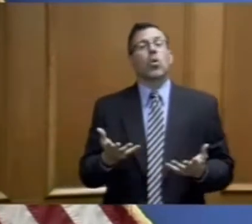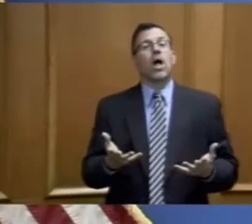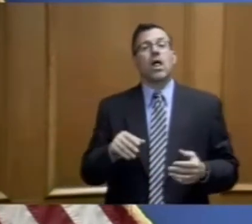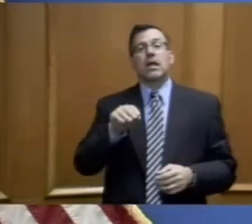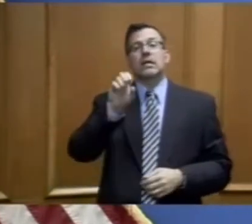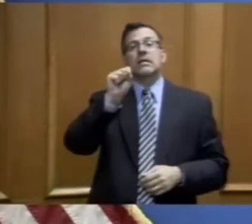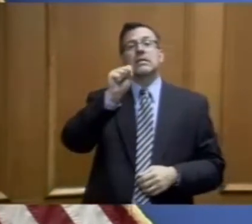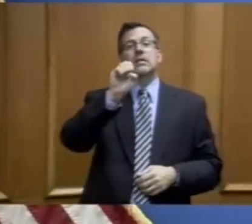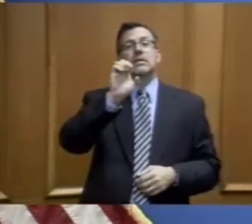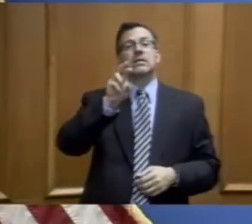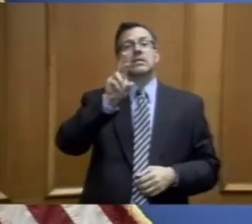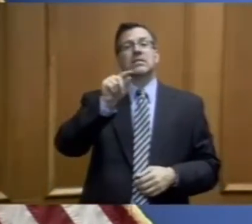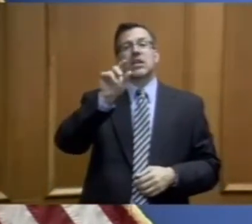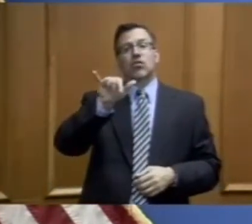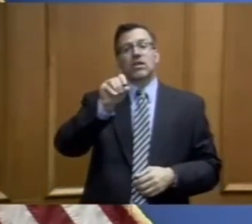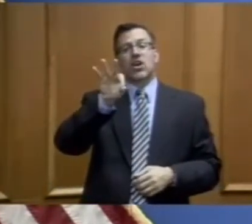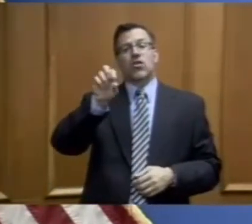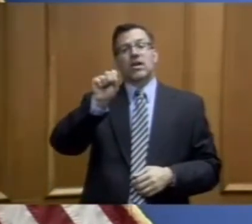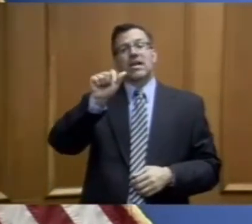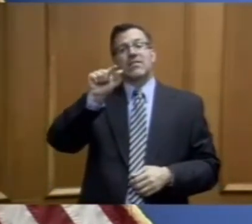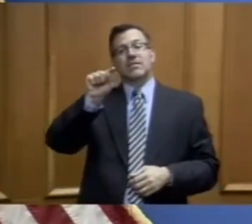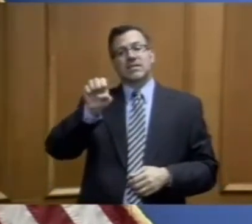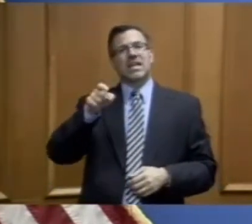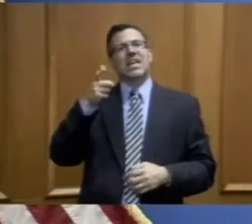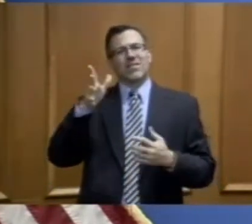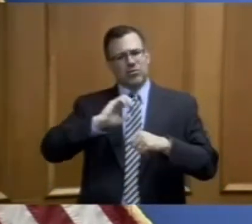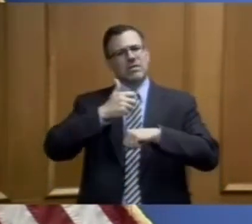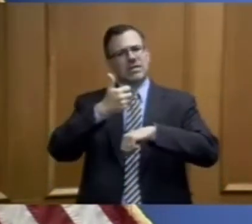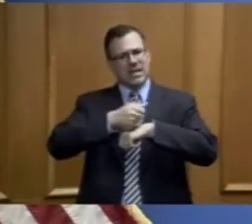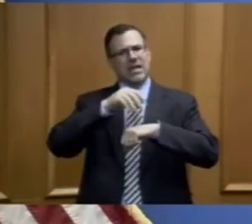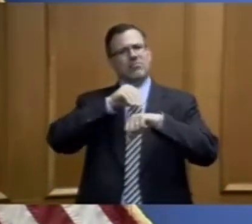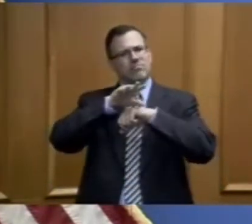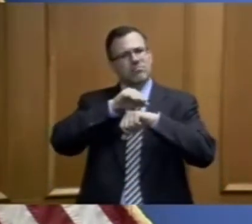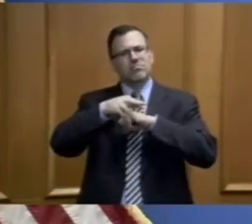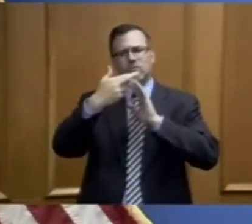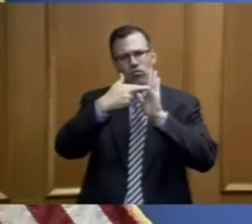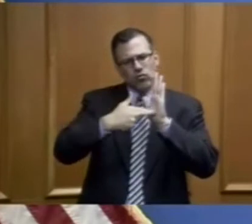State's issued guidance, but I also fundamentally don't believe that we ought to have